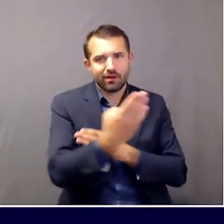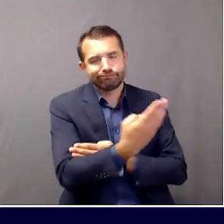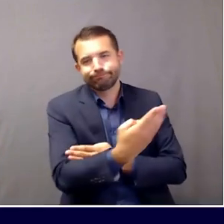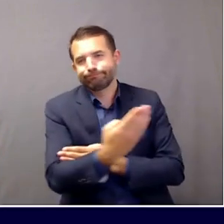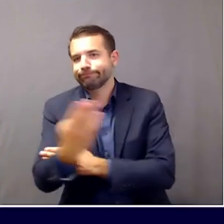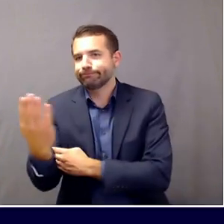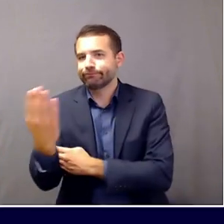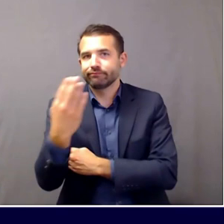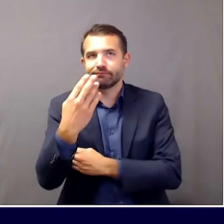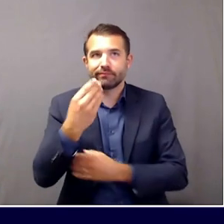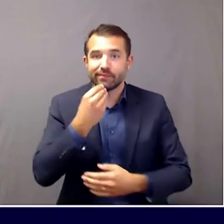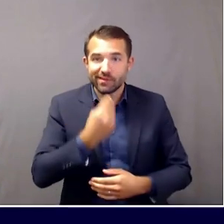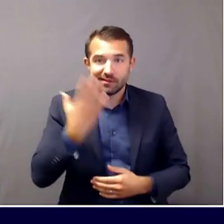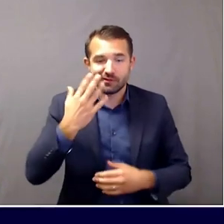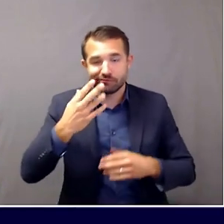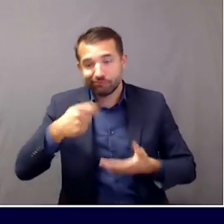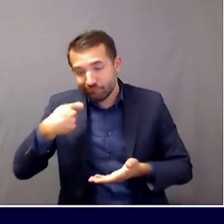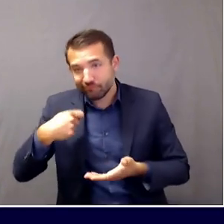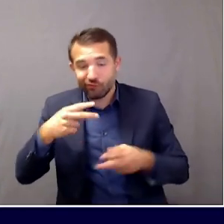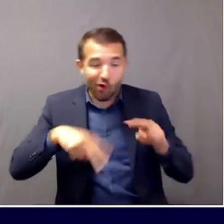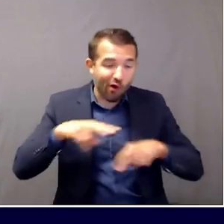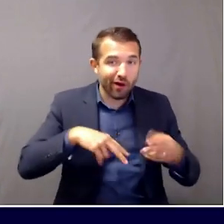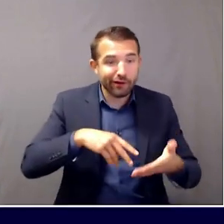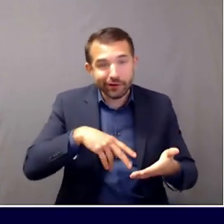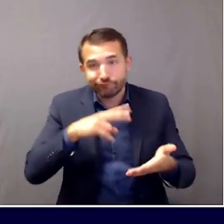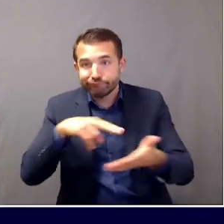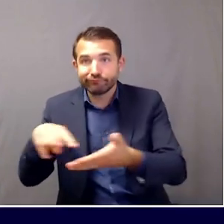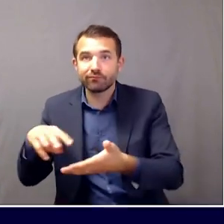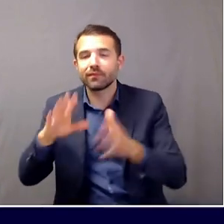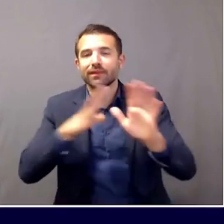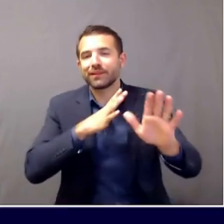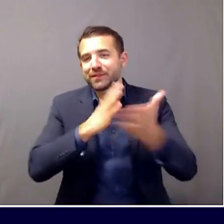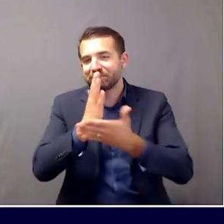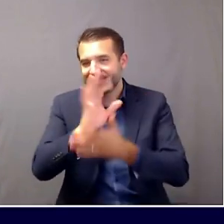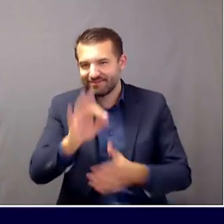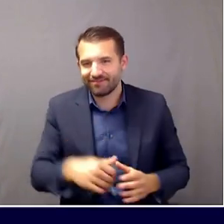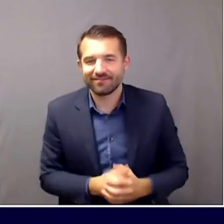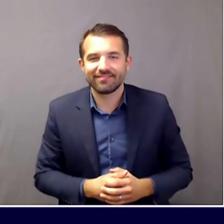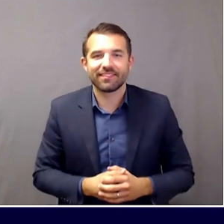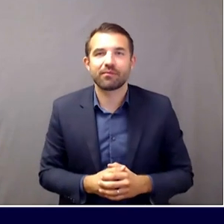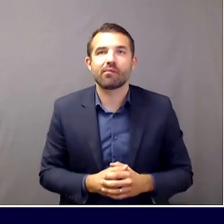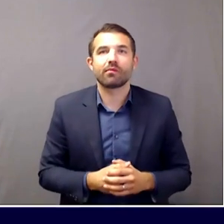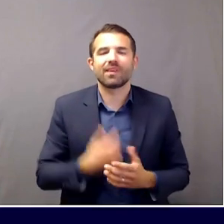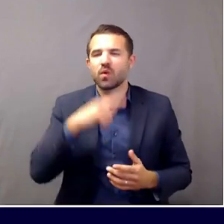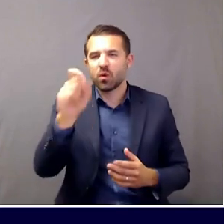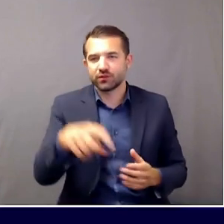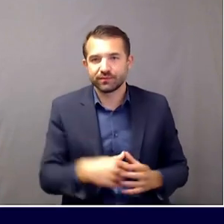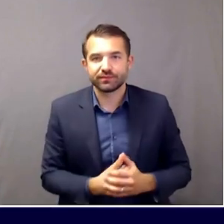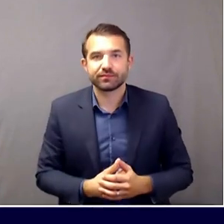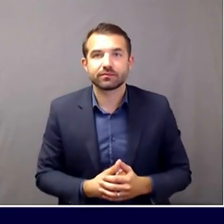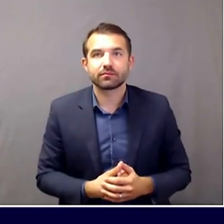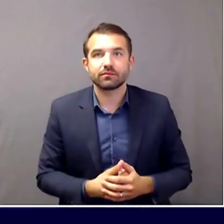breakfast. Okay, me too. And I also have a question, and maybe this is for you as well, but for Commissioner